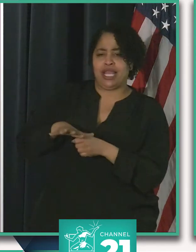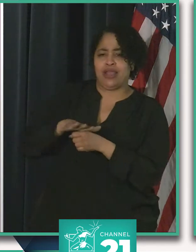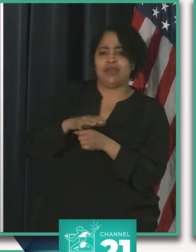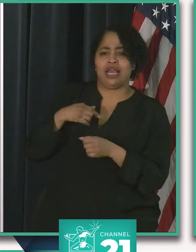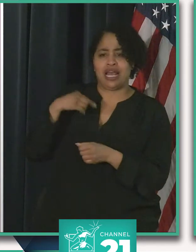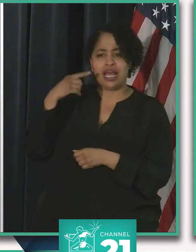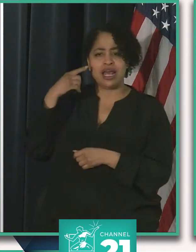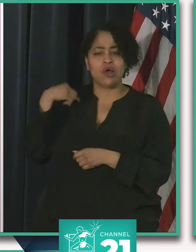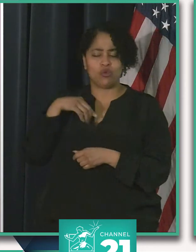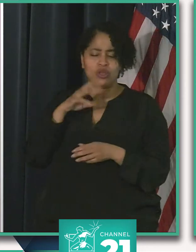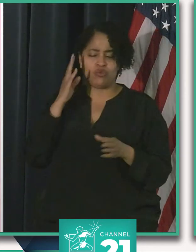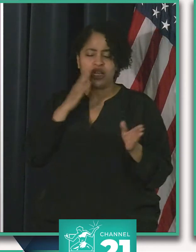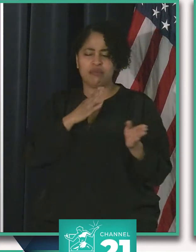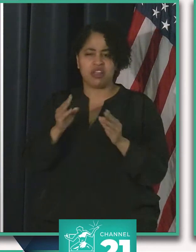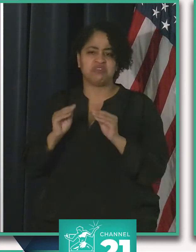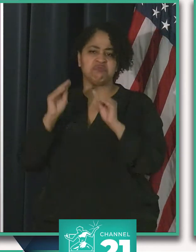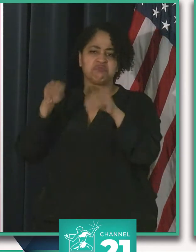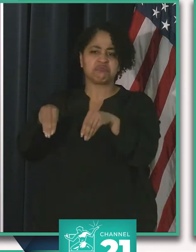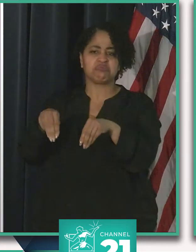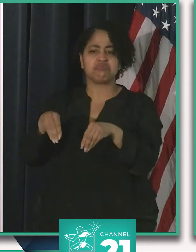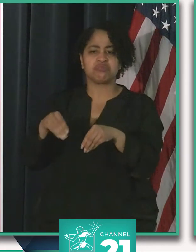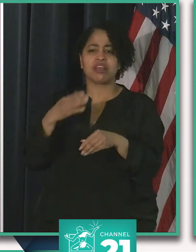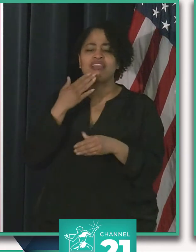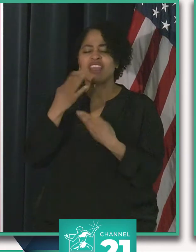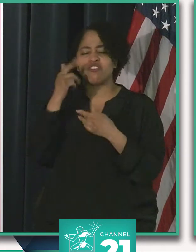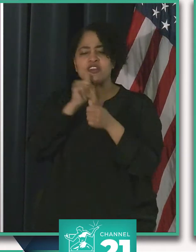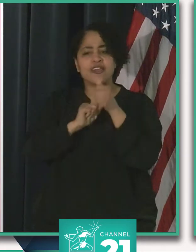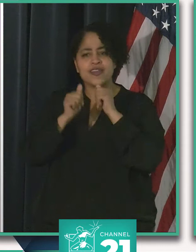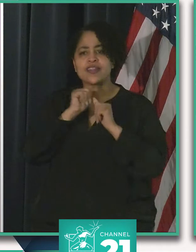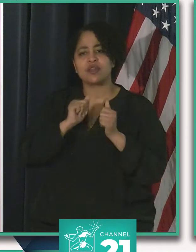chance to really put some resources over there. So thank you for hanging in.